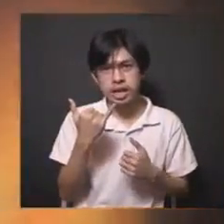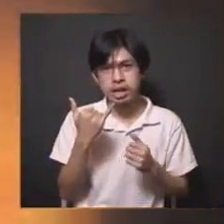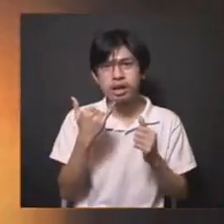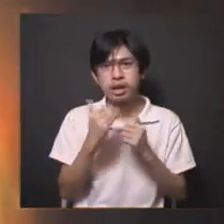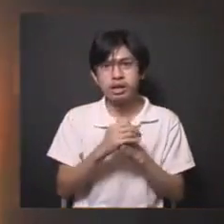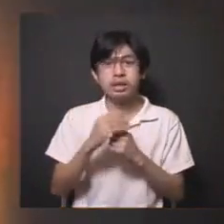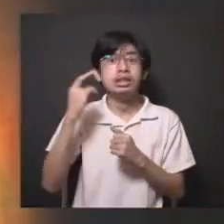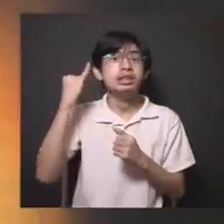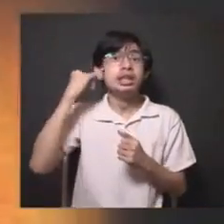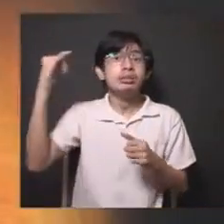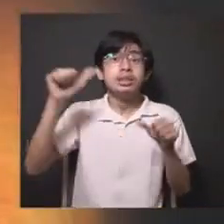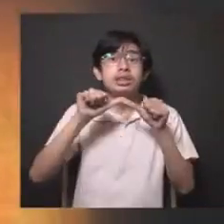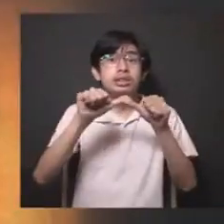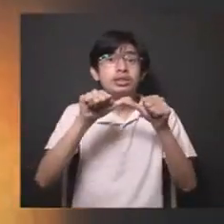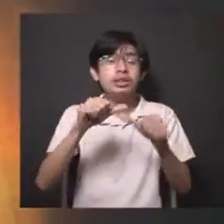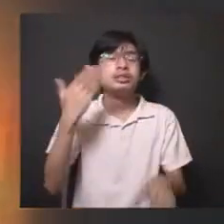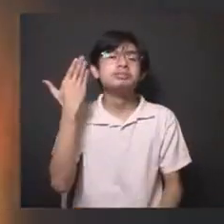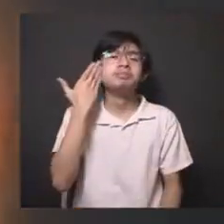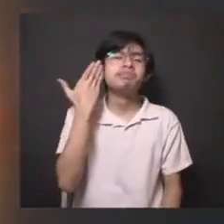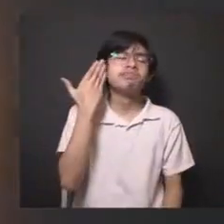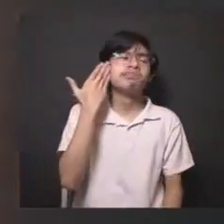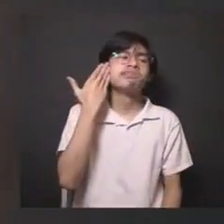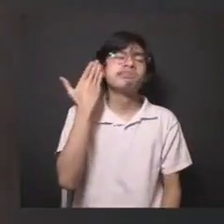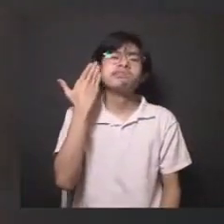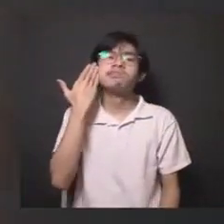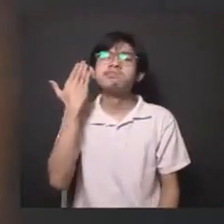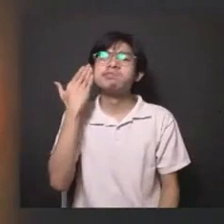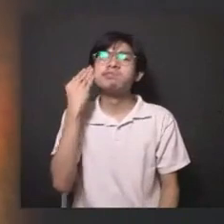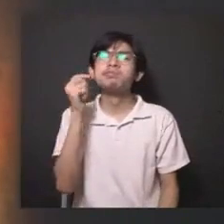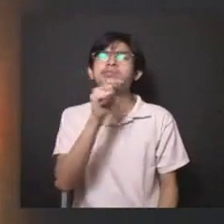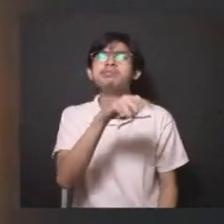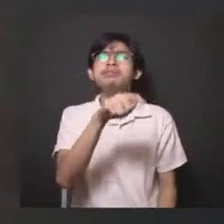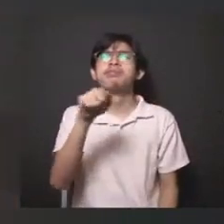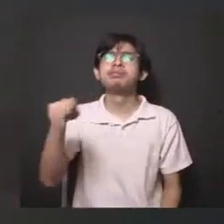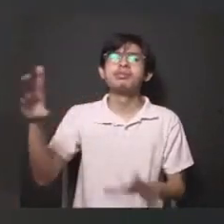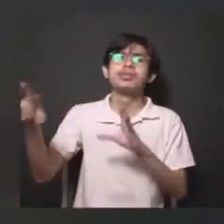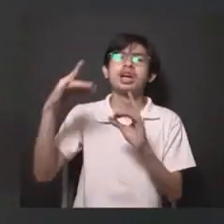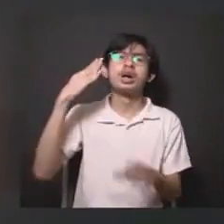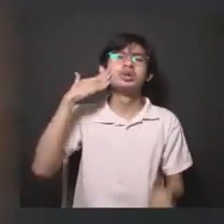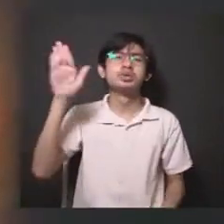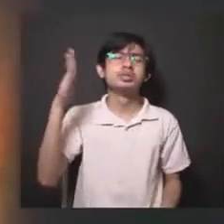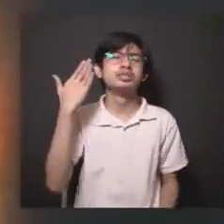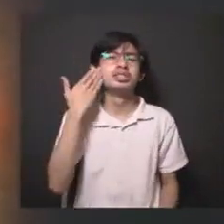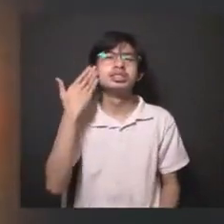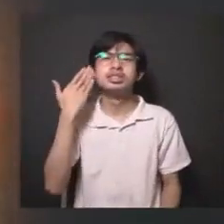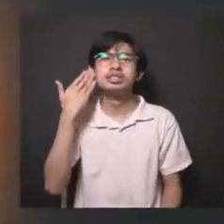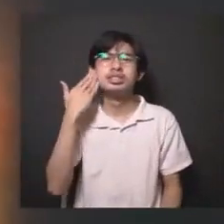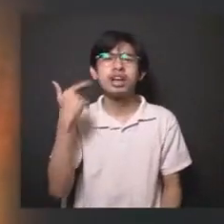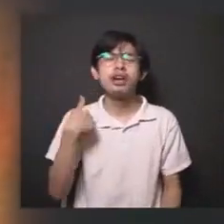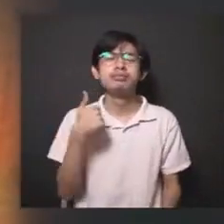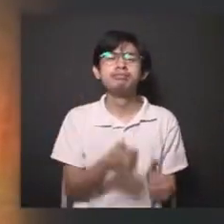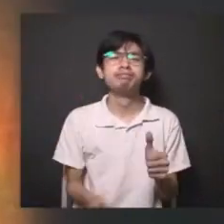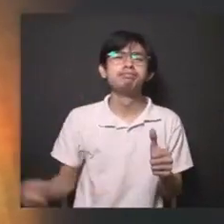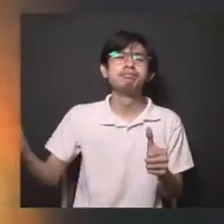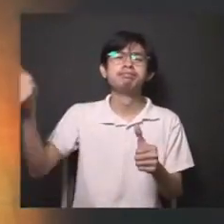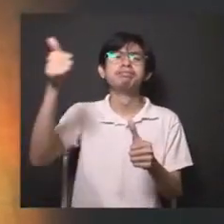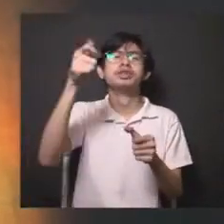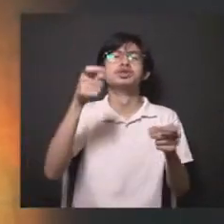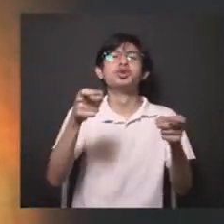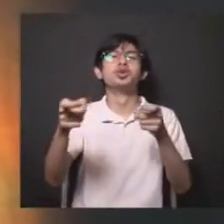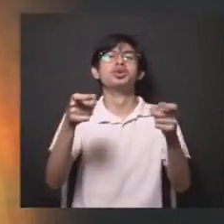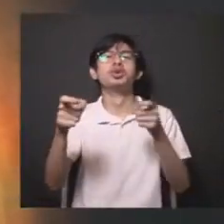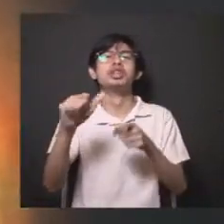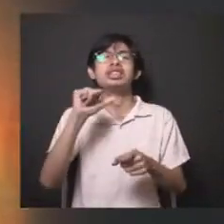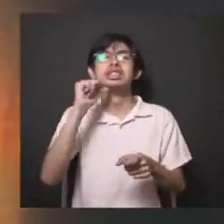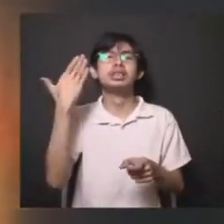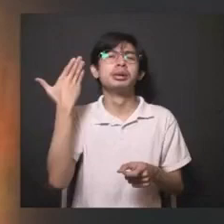of pretending, like, I didn't know you. Pretending that, you know, I'm the governor. I'm not. He wasn't pretending to be the governor. He was the governor, but he was